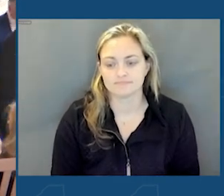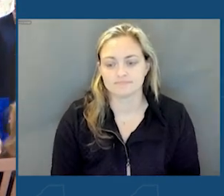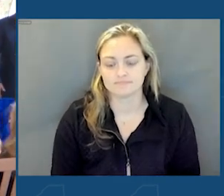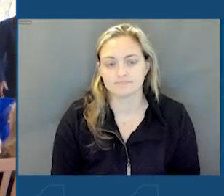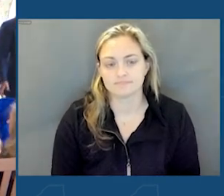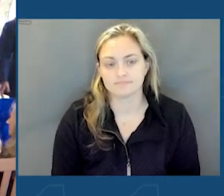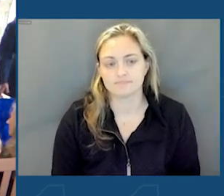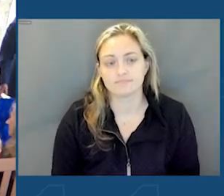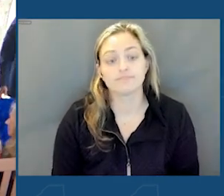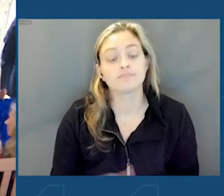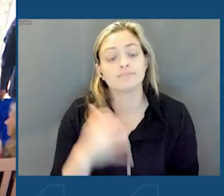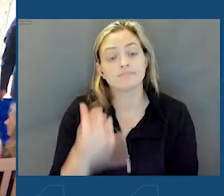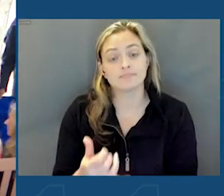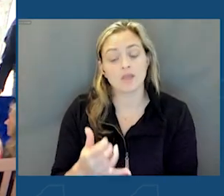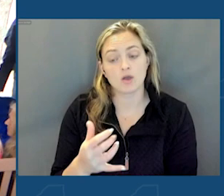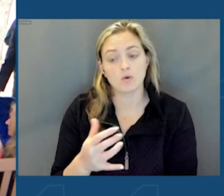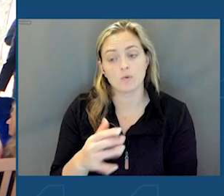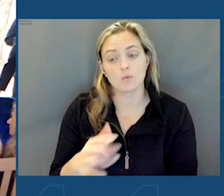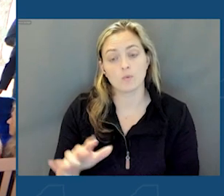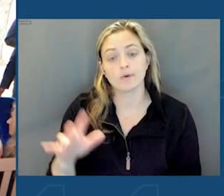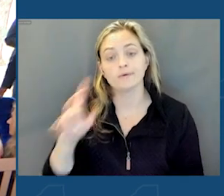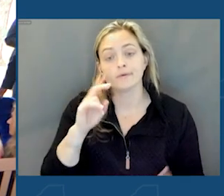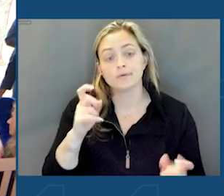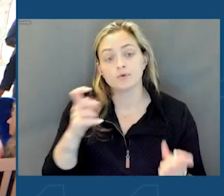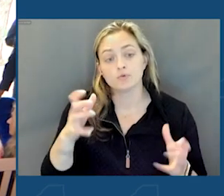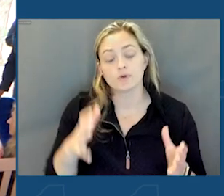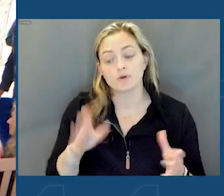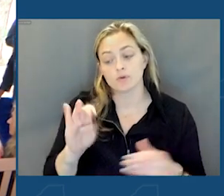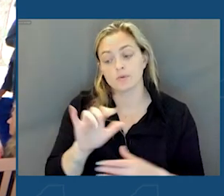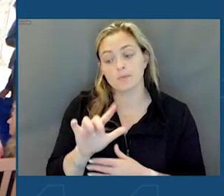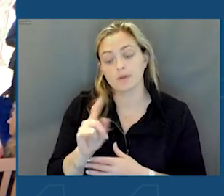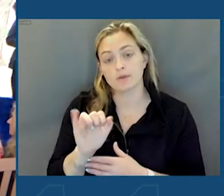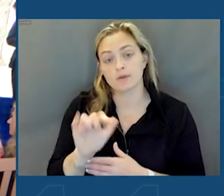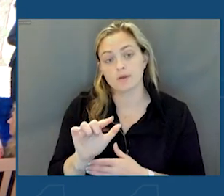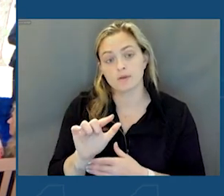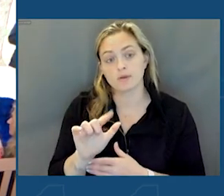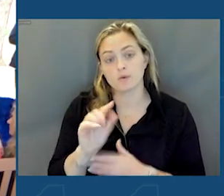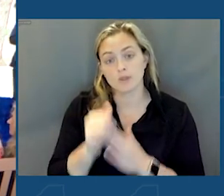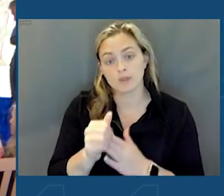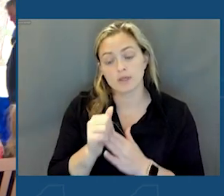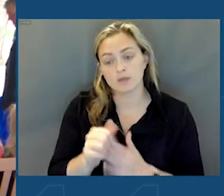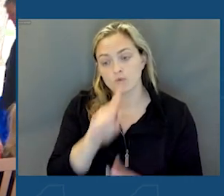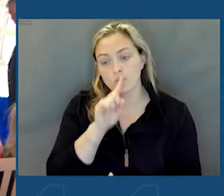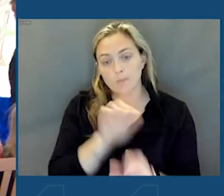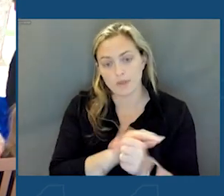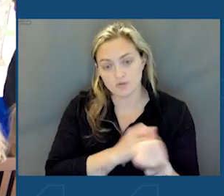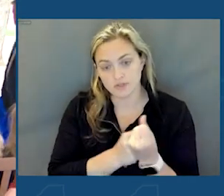And now our Cemetery Director, Bill Yale, will lead us with the Pledge of Allegiance.